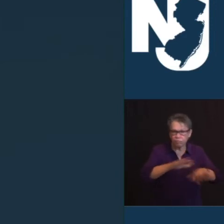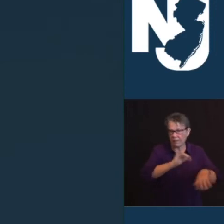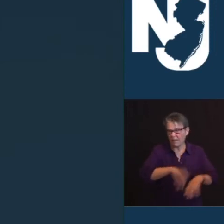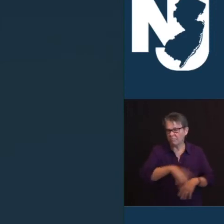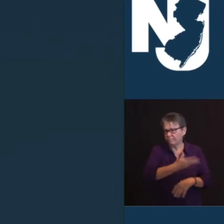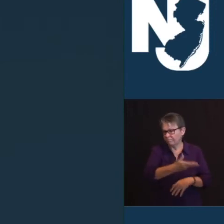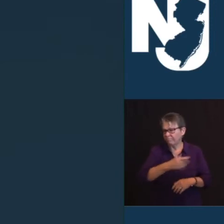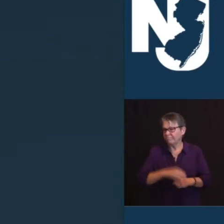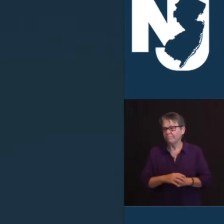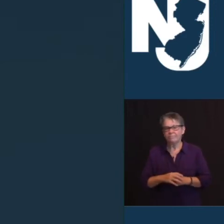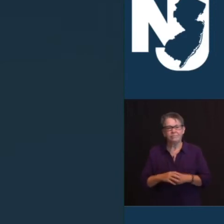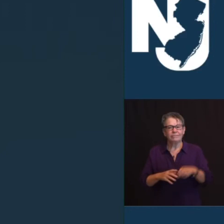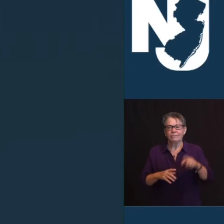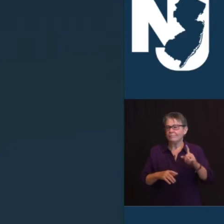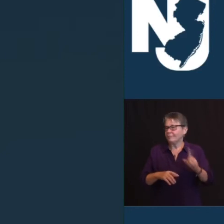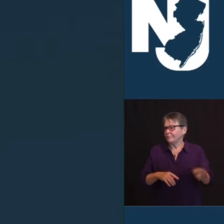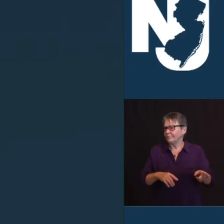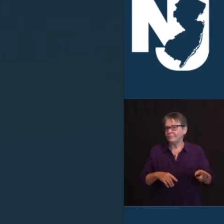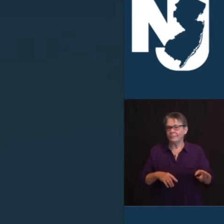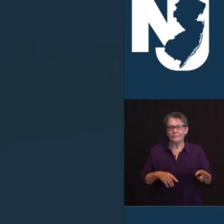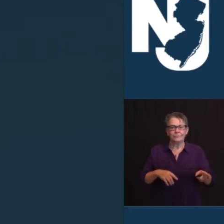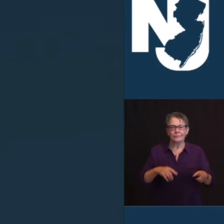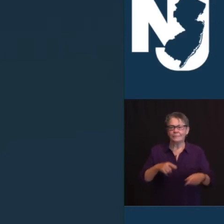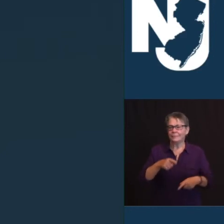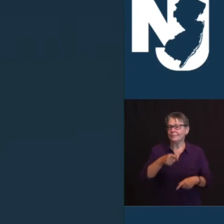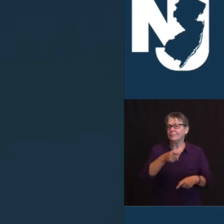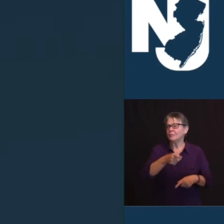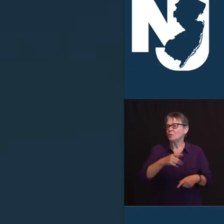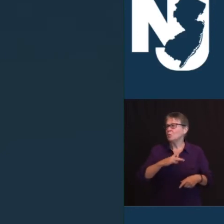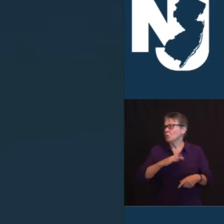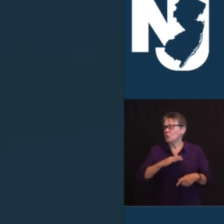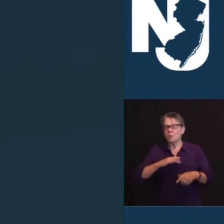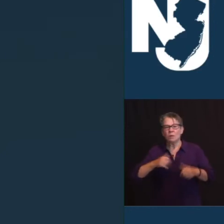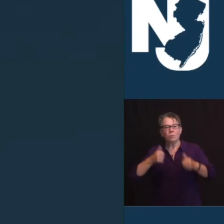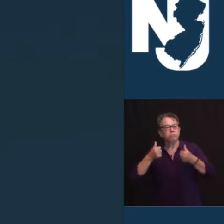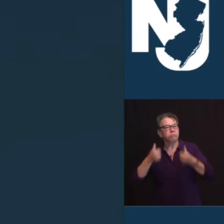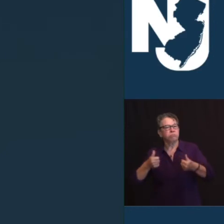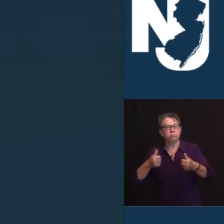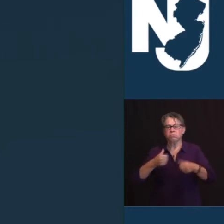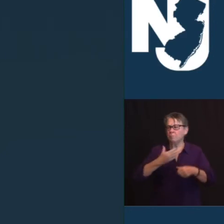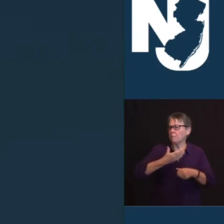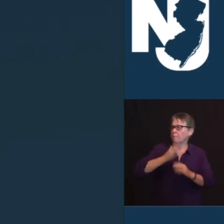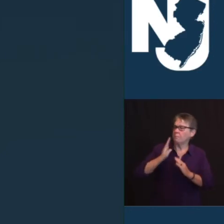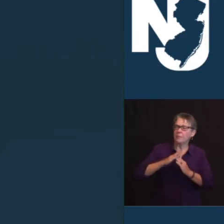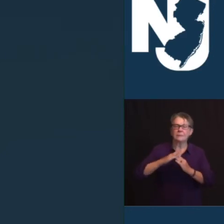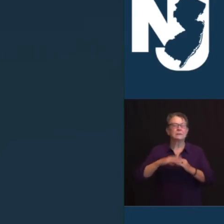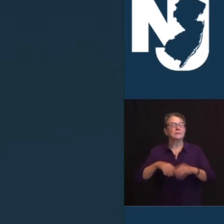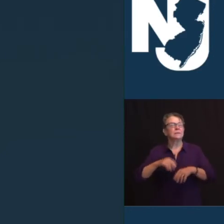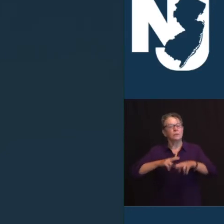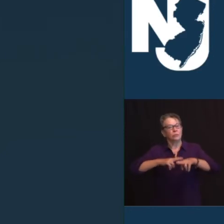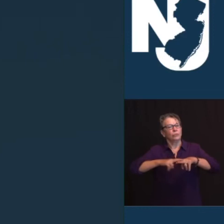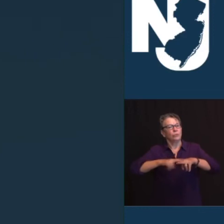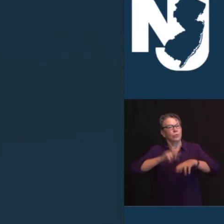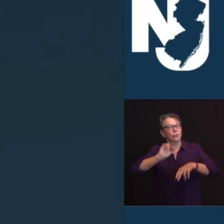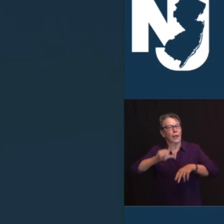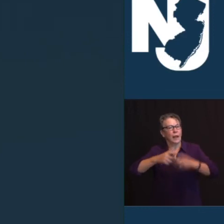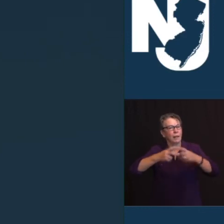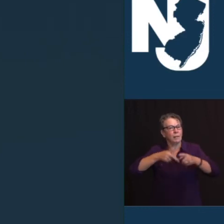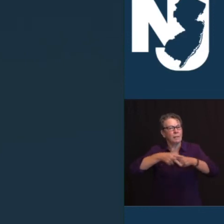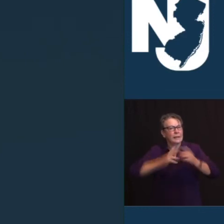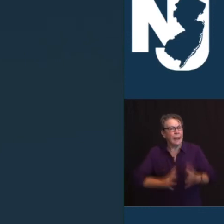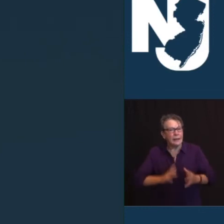grand rail mechanic. Everyone else would say he was simply Mr. Fix-It. While he loved working with his hands around his